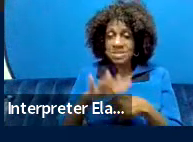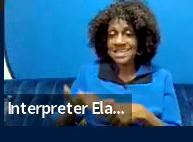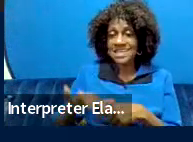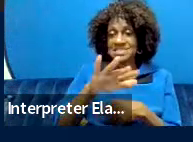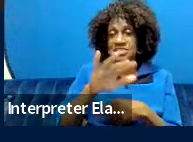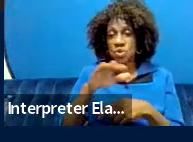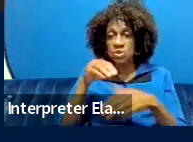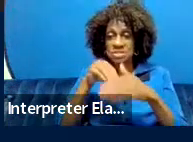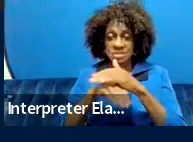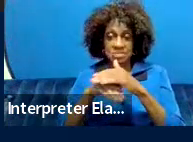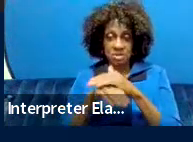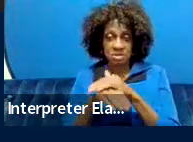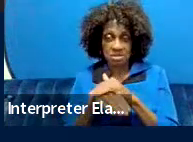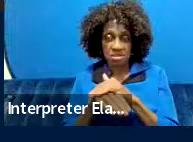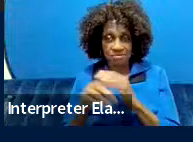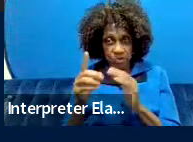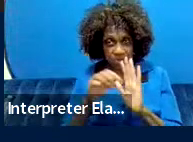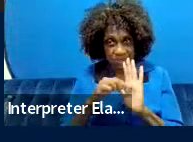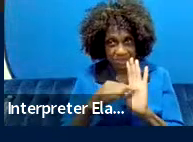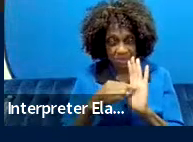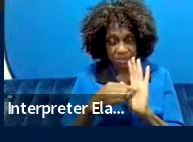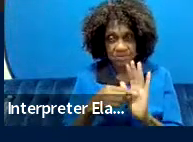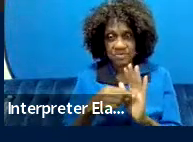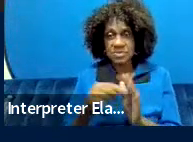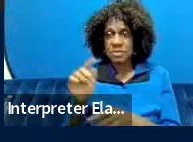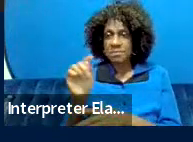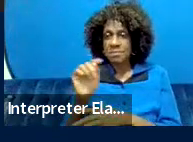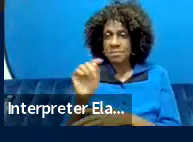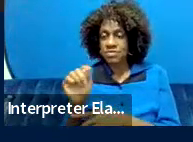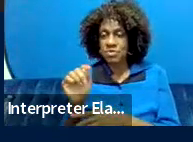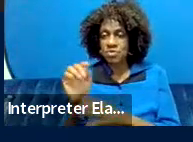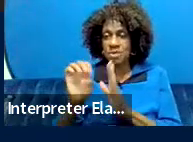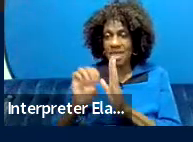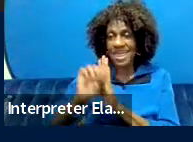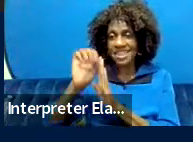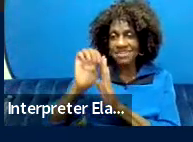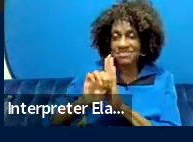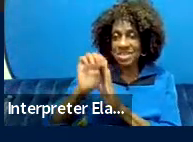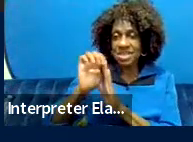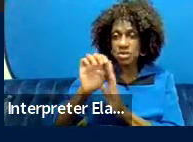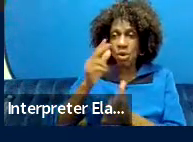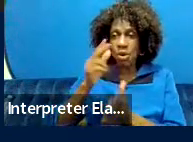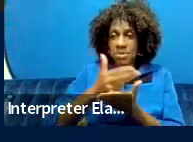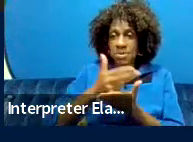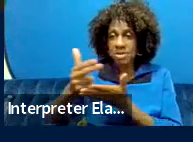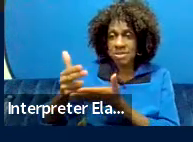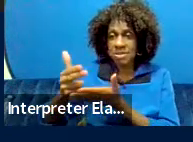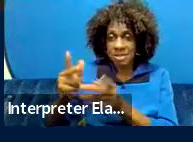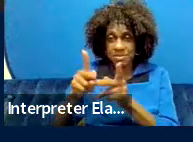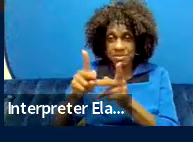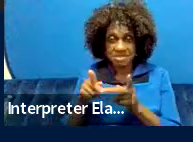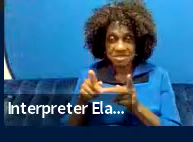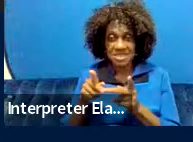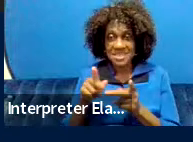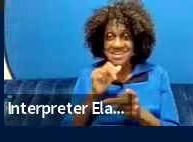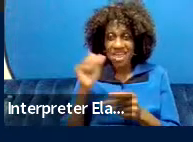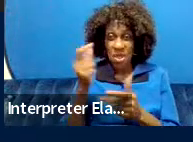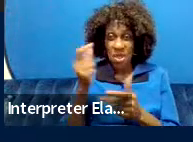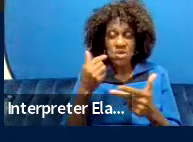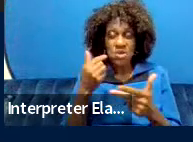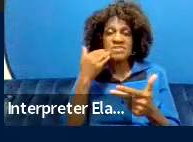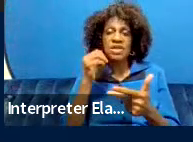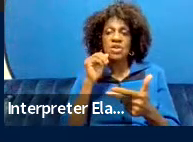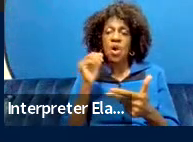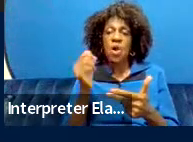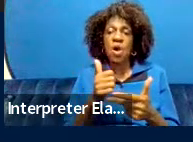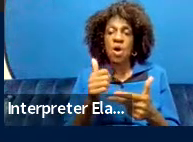accessible. For example, toilet rooms, elevators, or parking spaces. If not all toilet